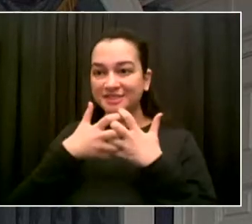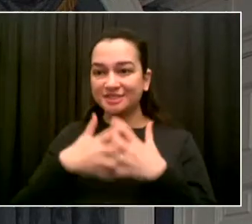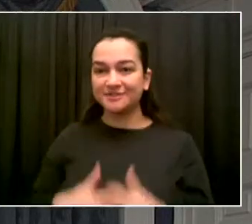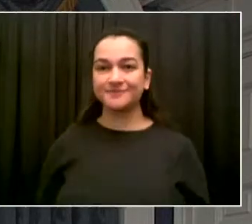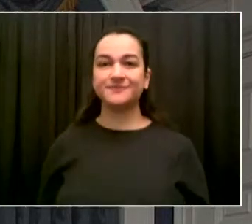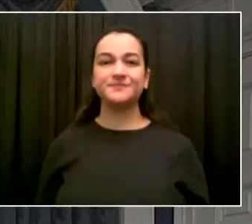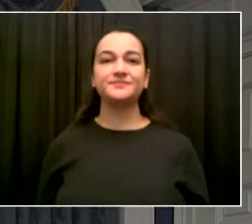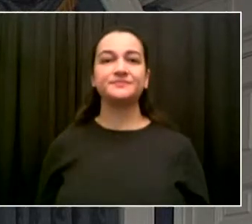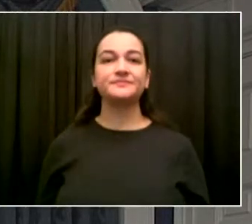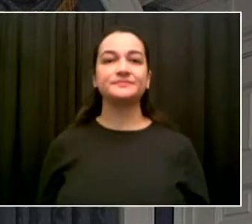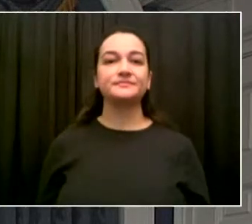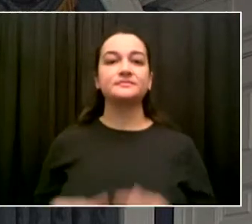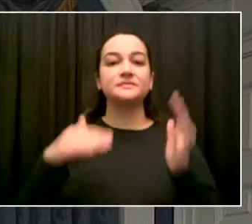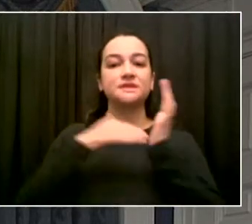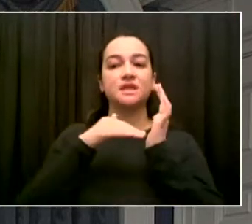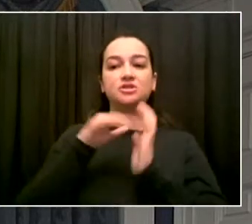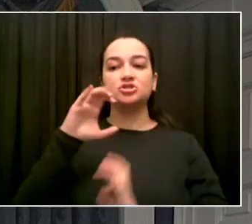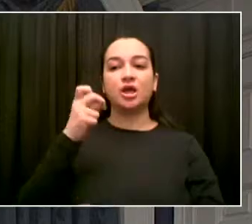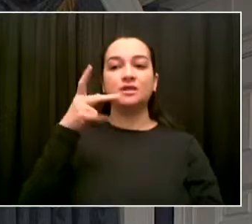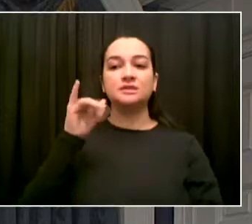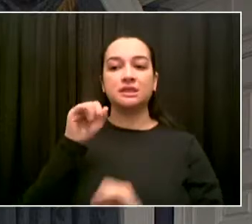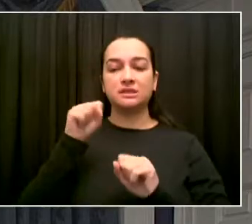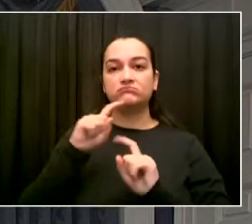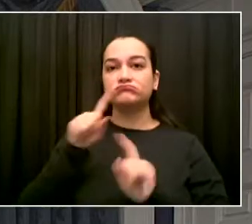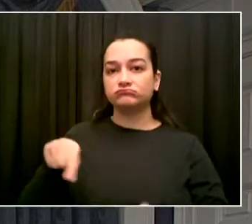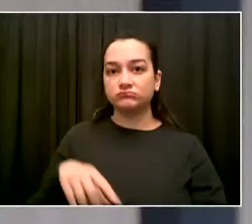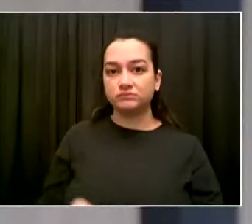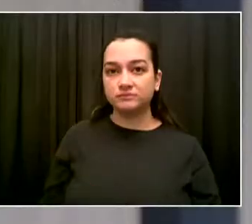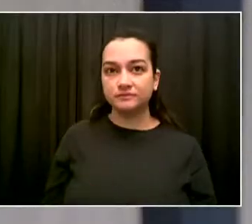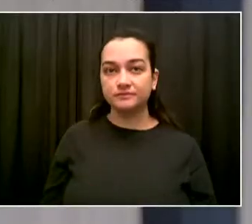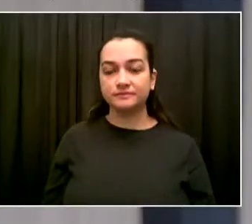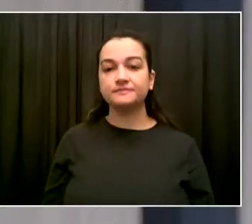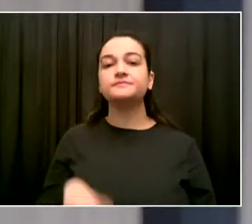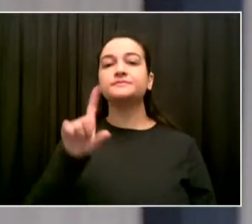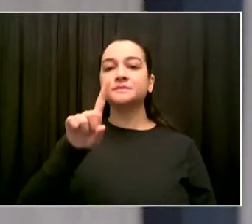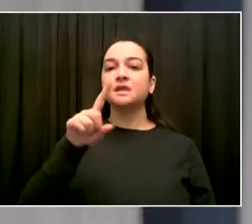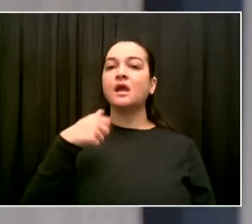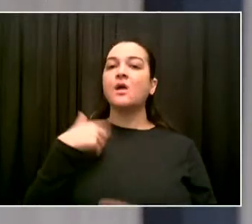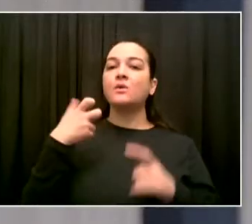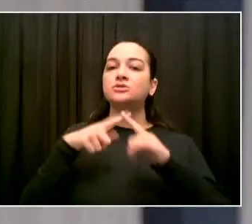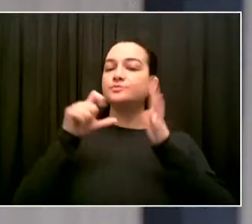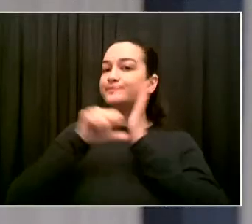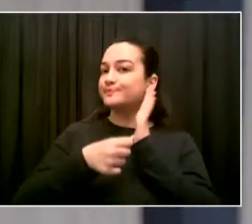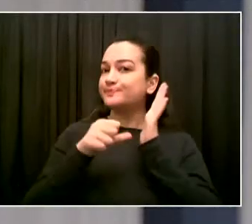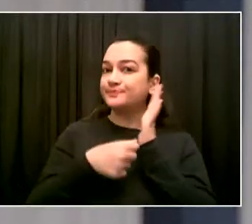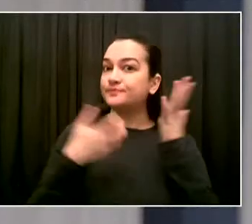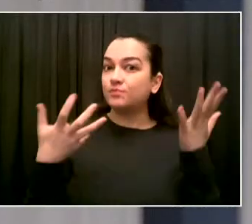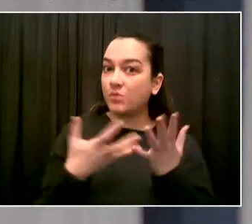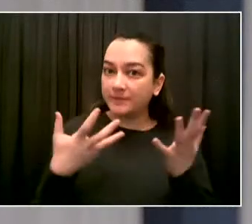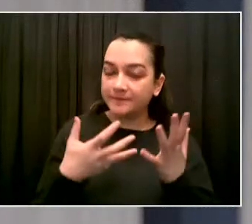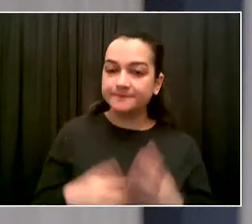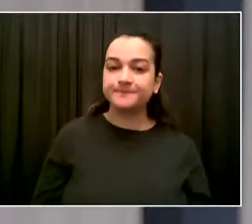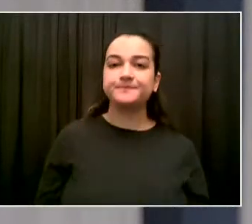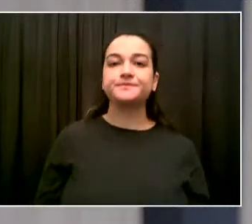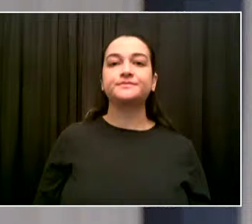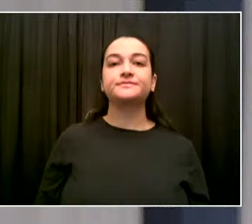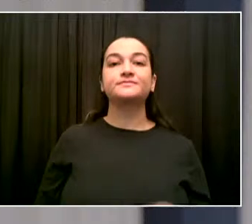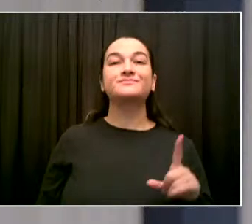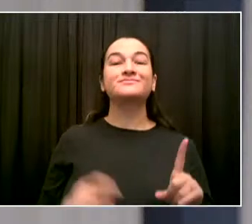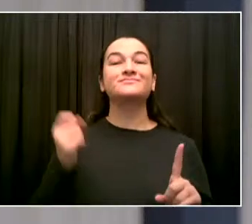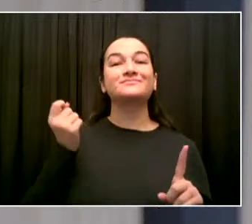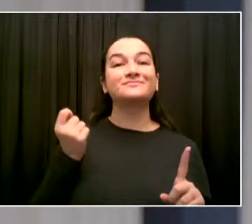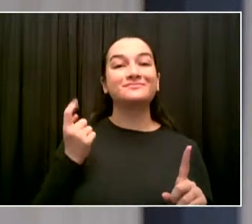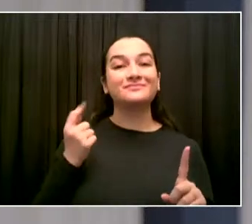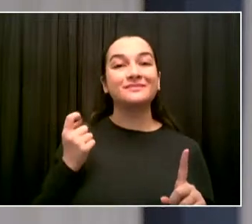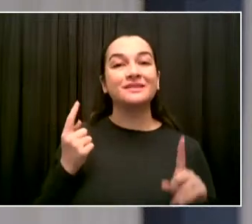things that Dr. Varma said about this, which is what this represents overall is really a stepped approach with respect to health